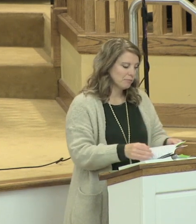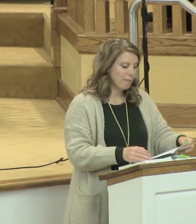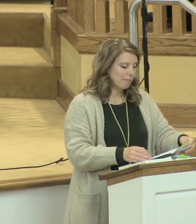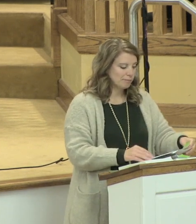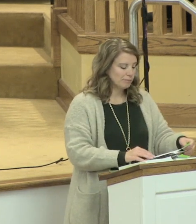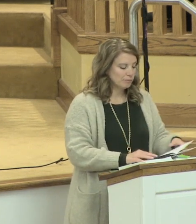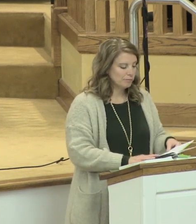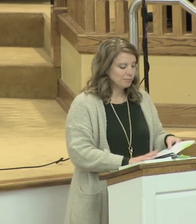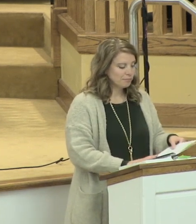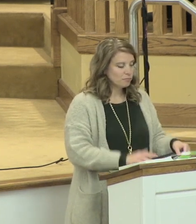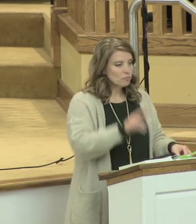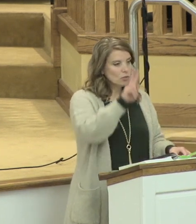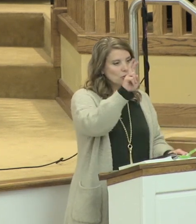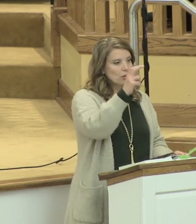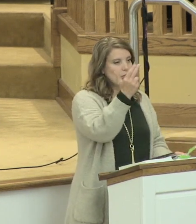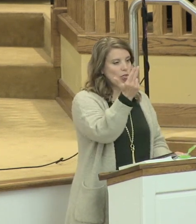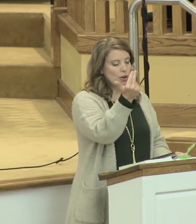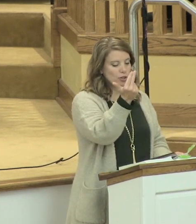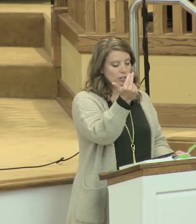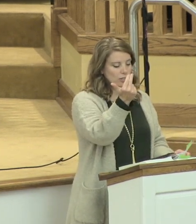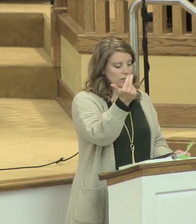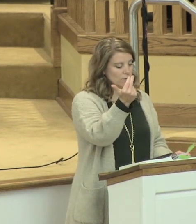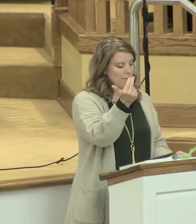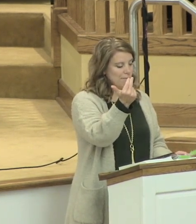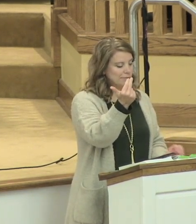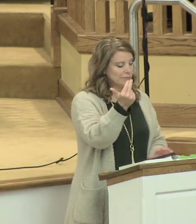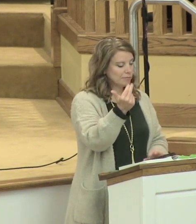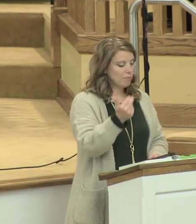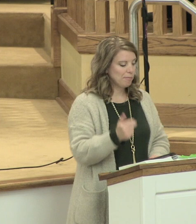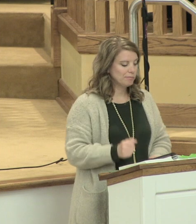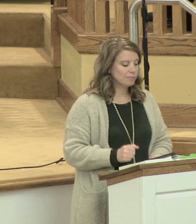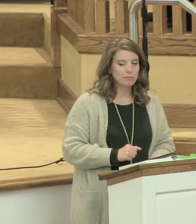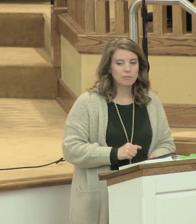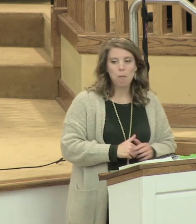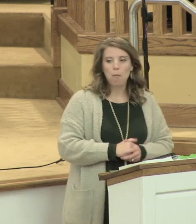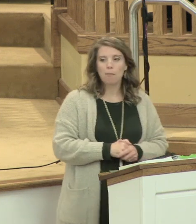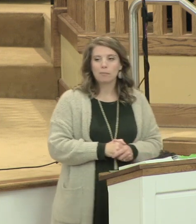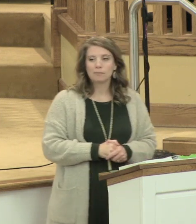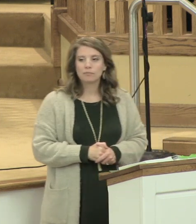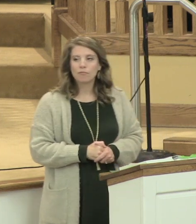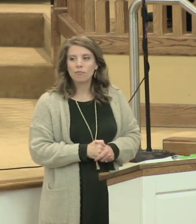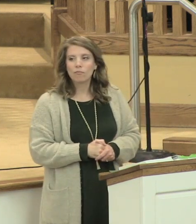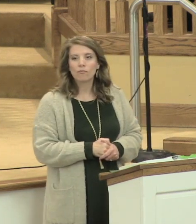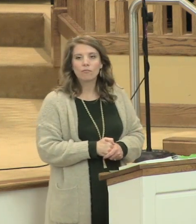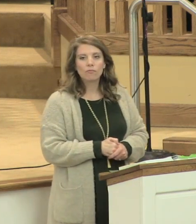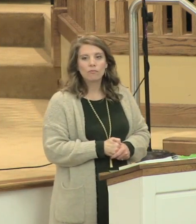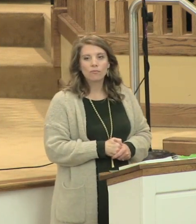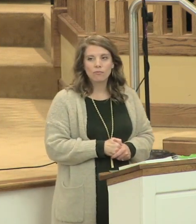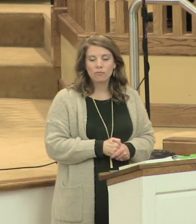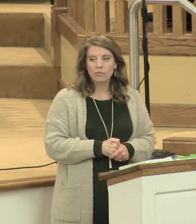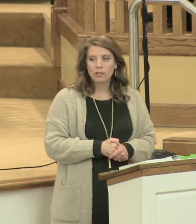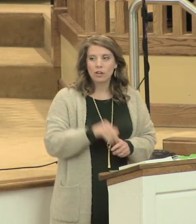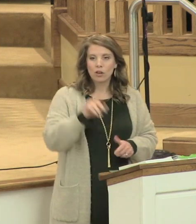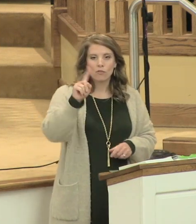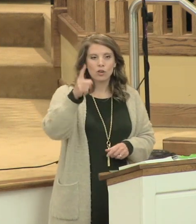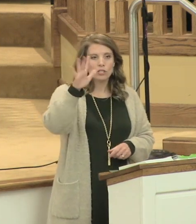All right, number 213. We'll sing it on the first, fifth, and